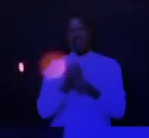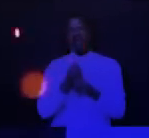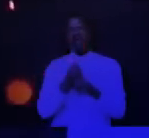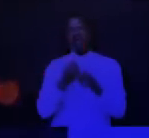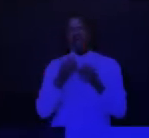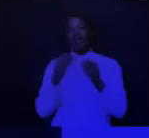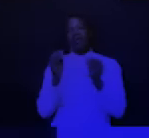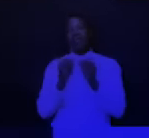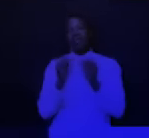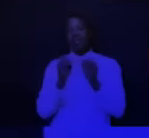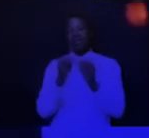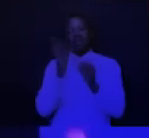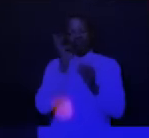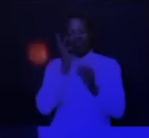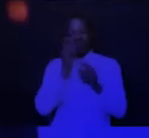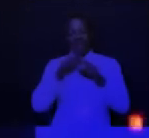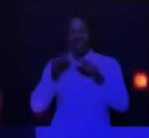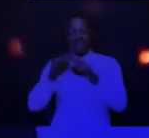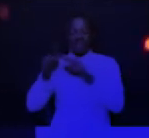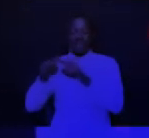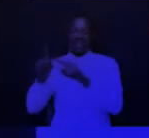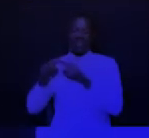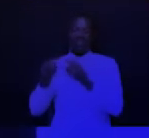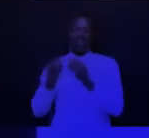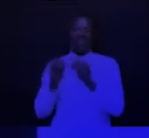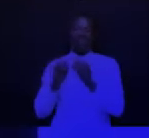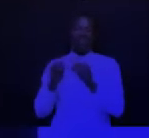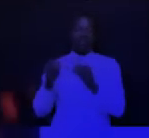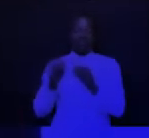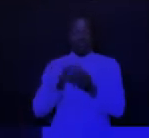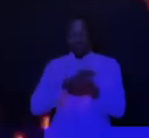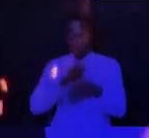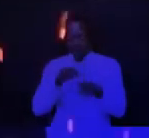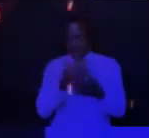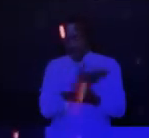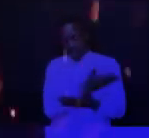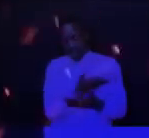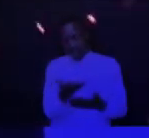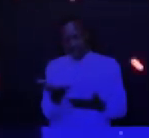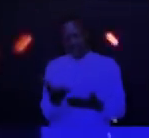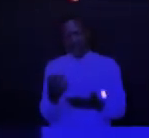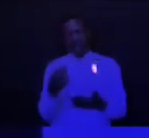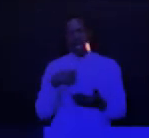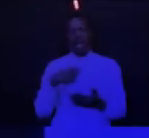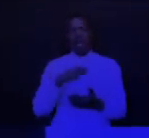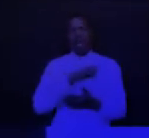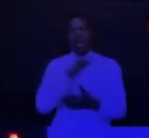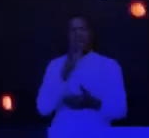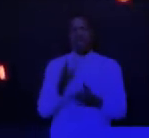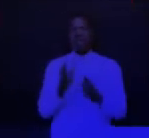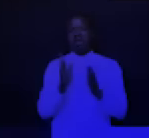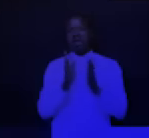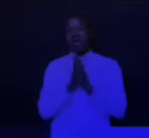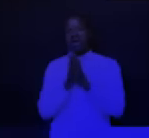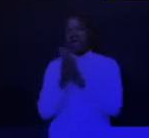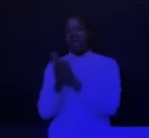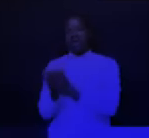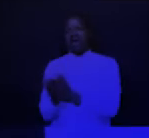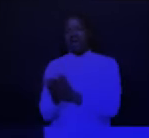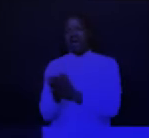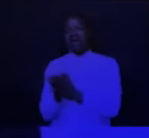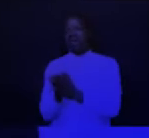of wine of all kinds. In spite of all this, I never demanded the food allotted to